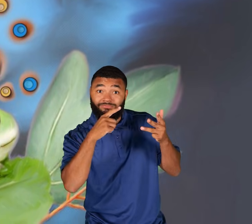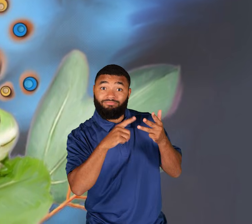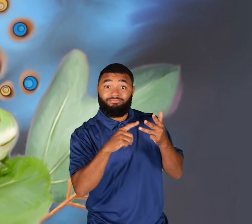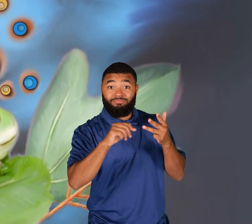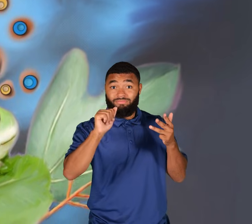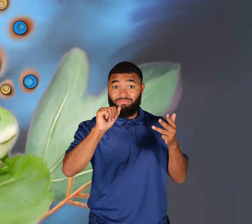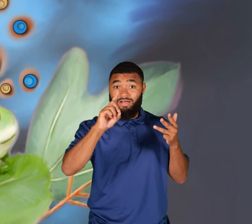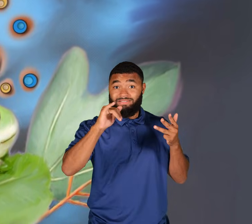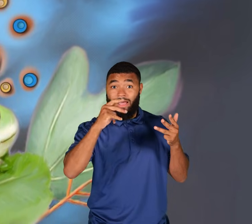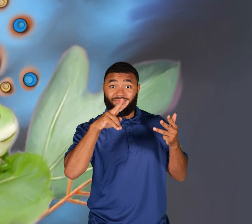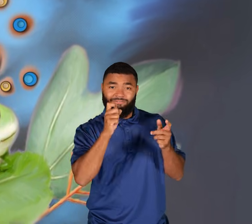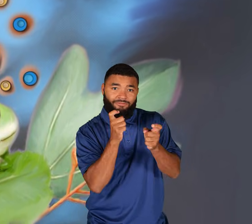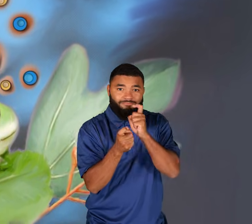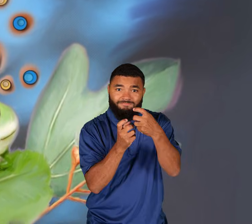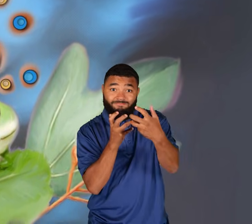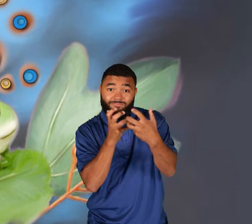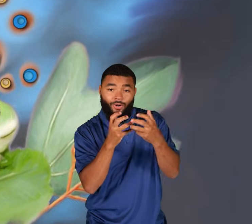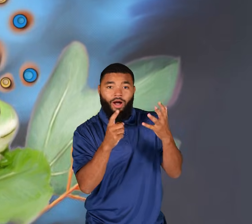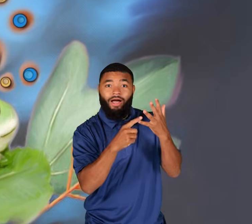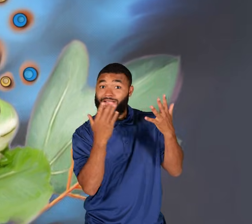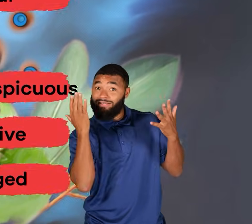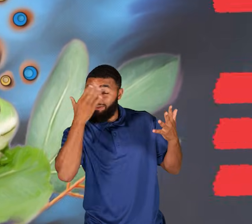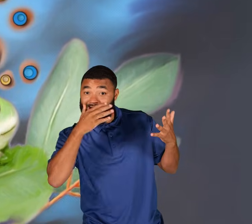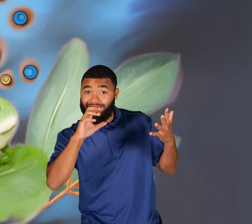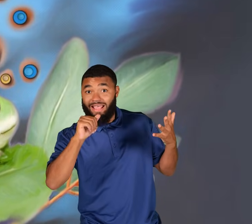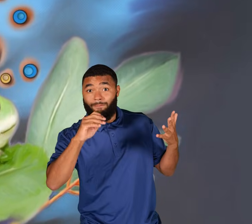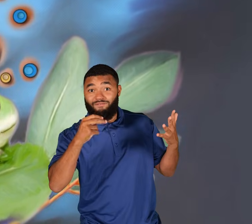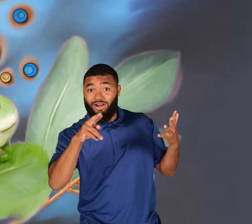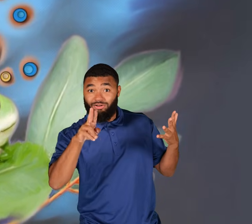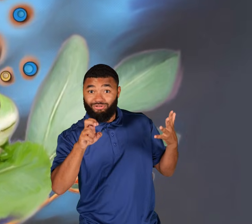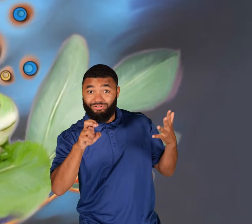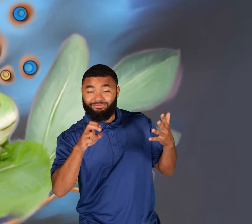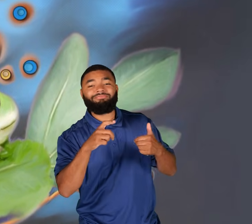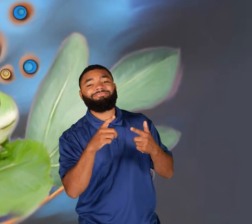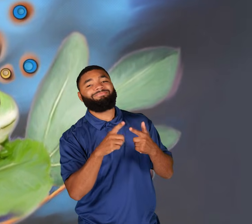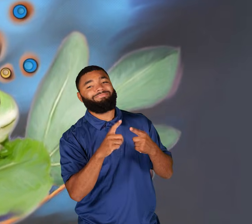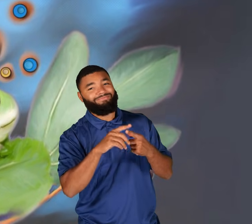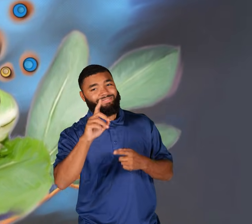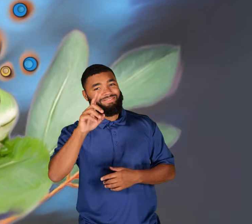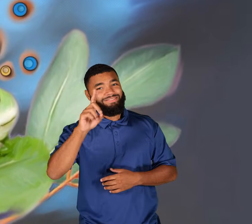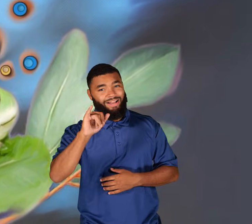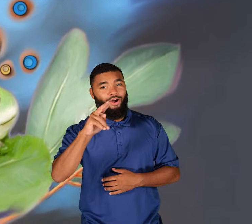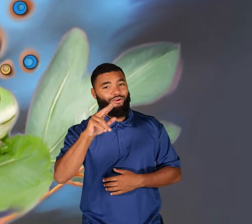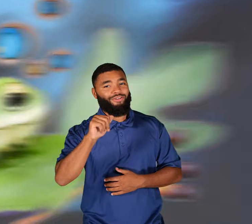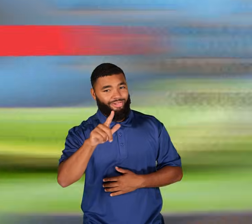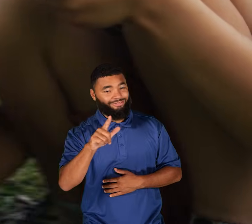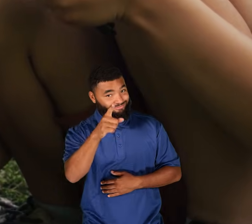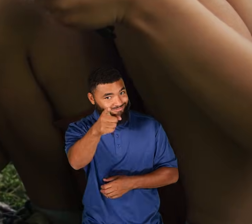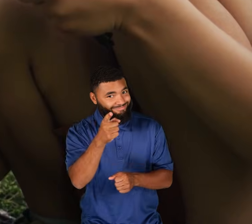Adaptive. E. Camouflaged. If you said B. Diurnal, you're correct.